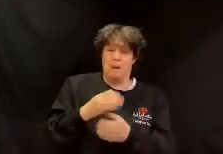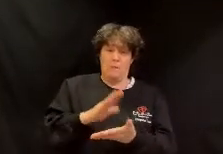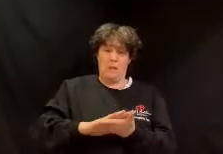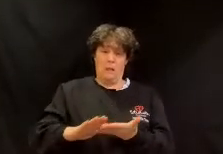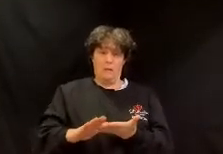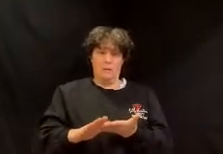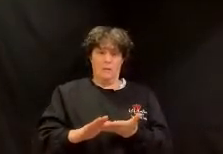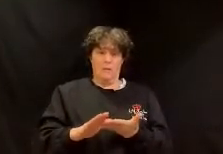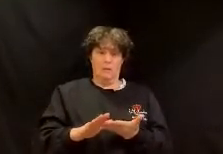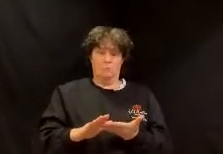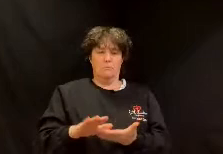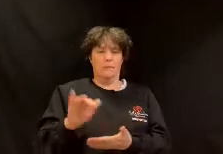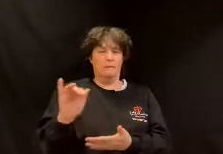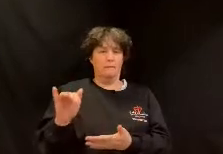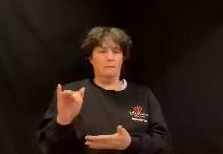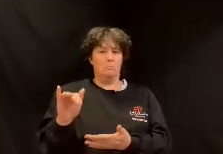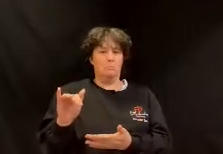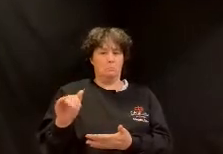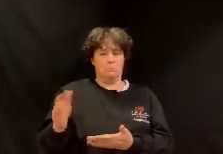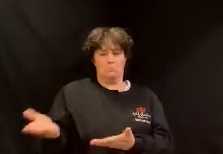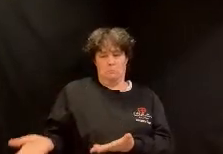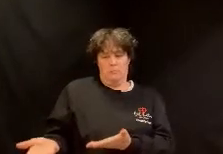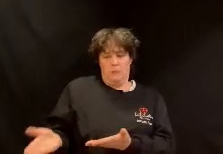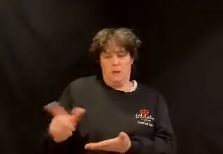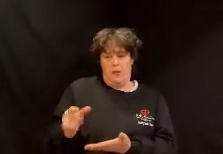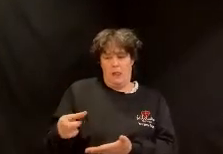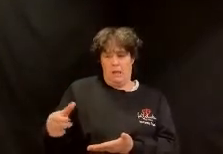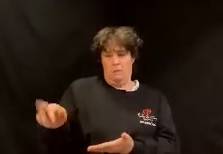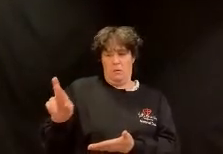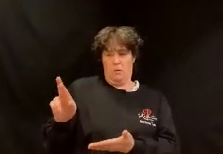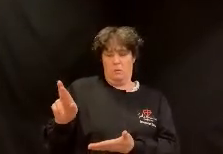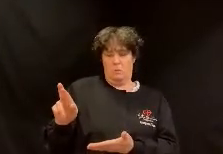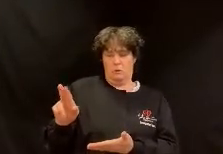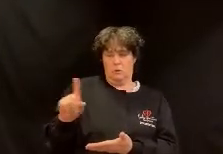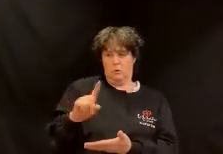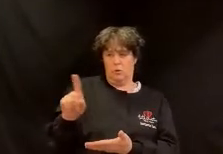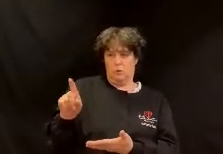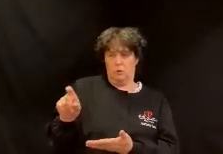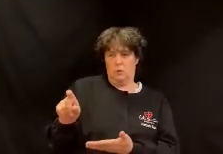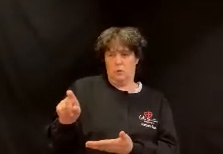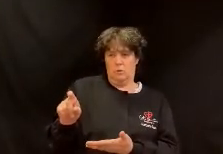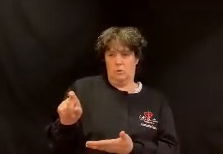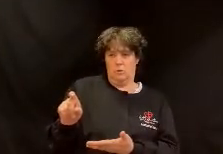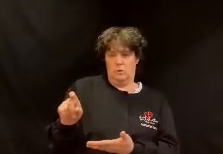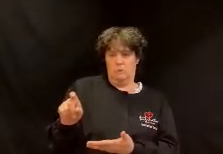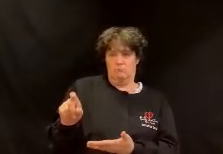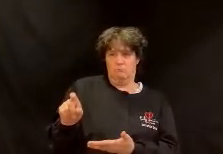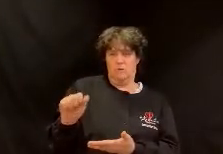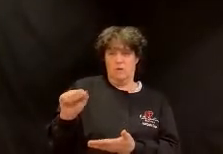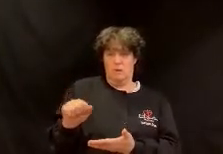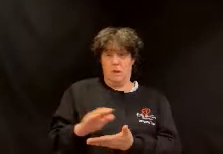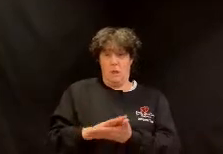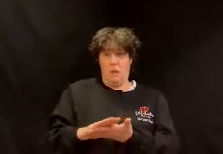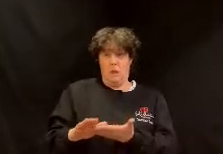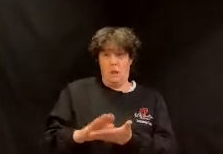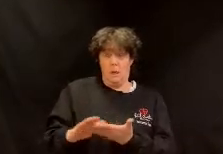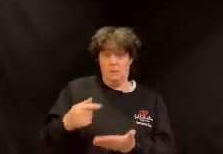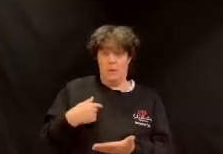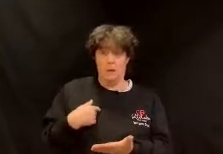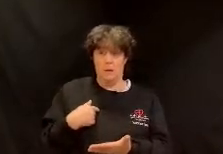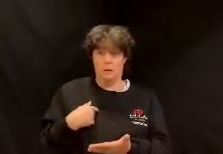questioning. He knows God has power, but He just doesn't know He's willing to do it for Him. He said, if you're